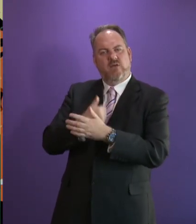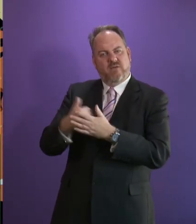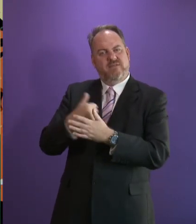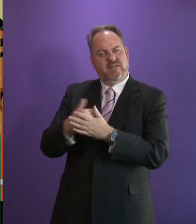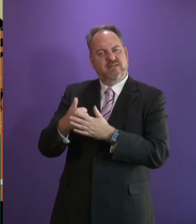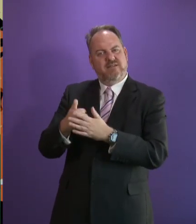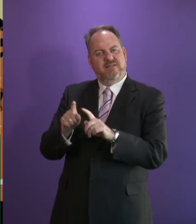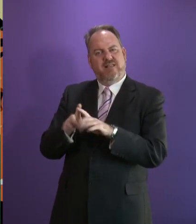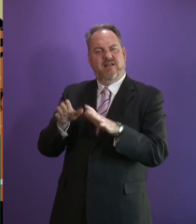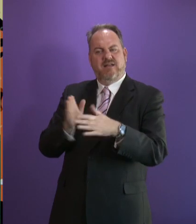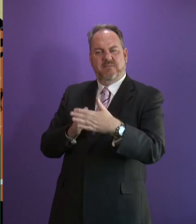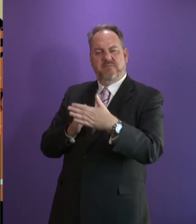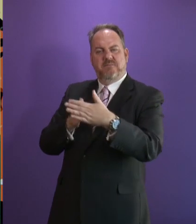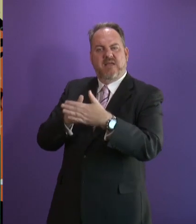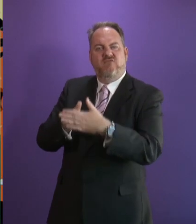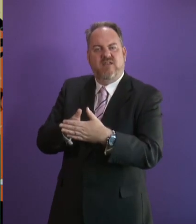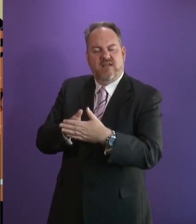all that,